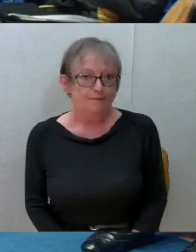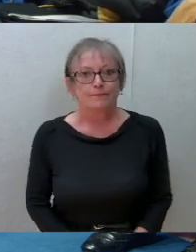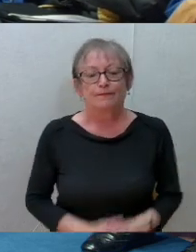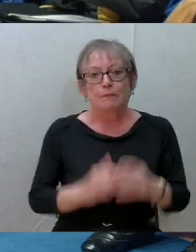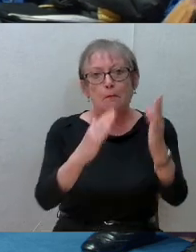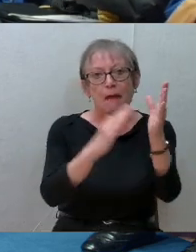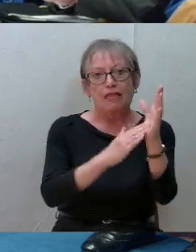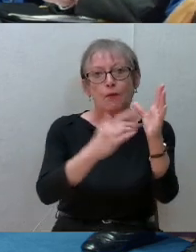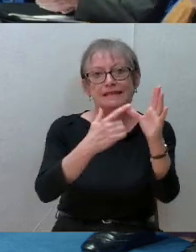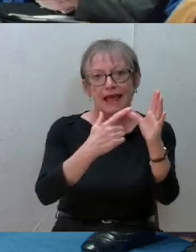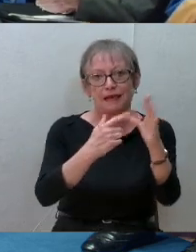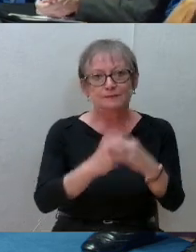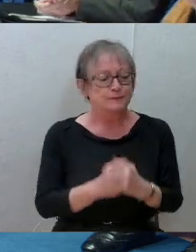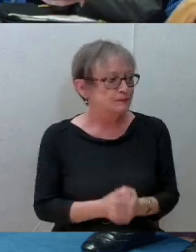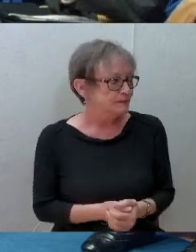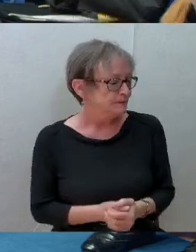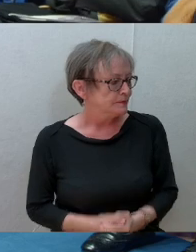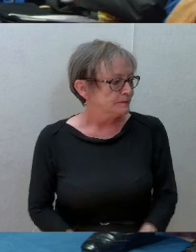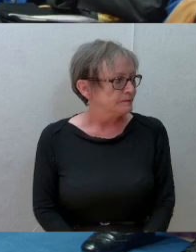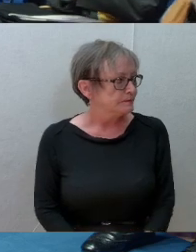Matthew Adair.